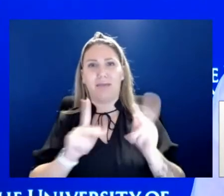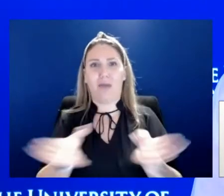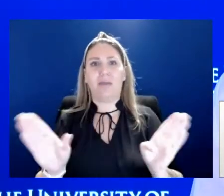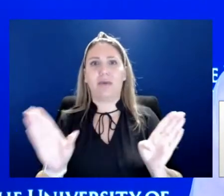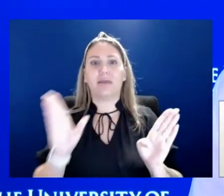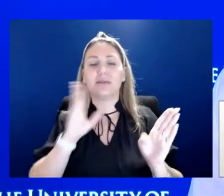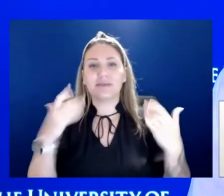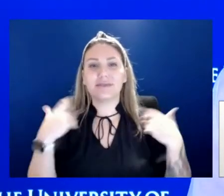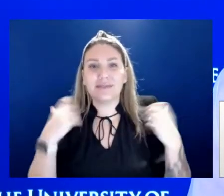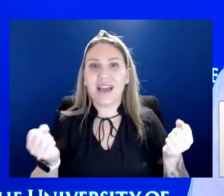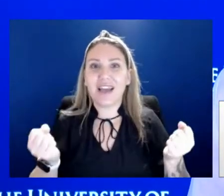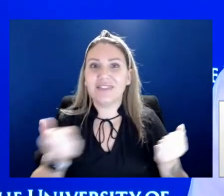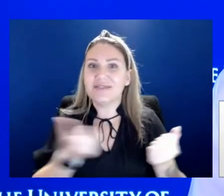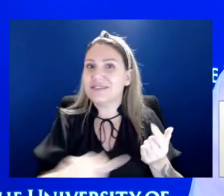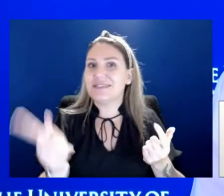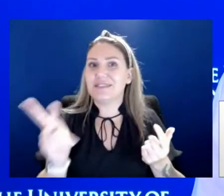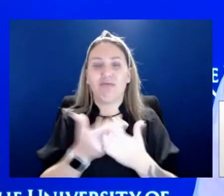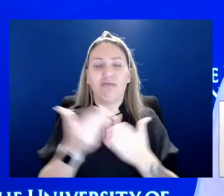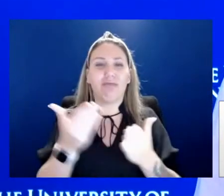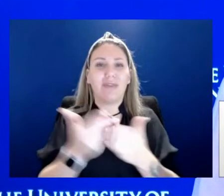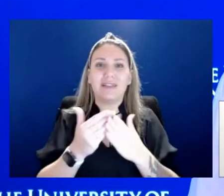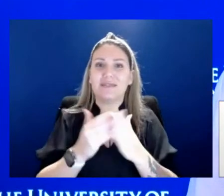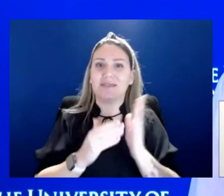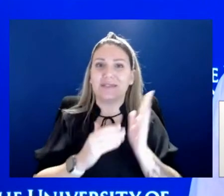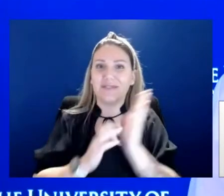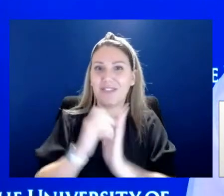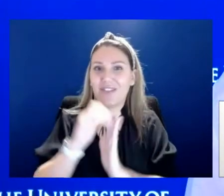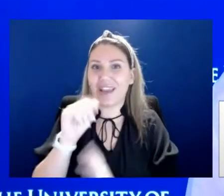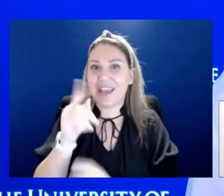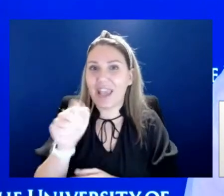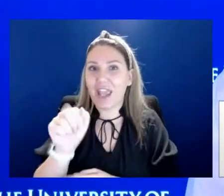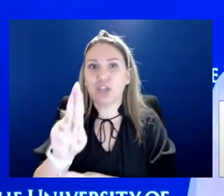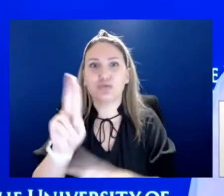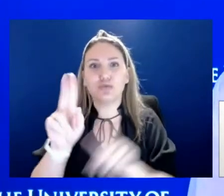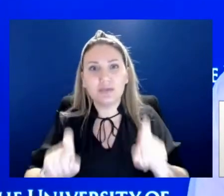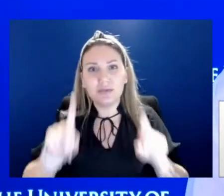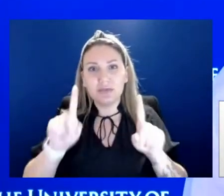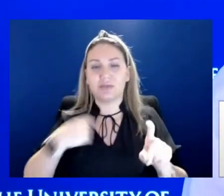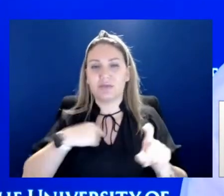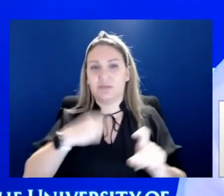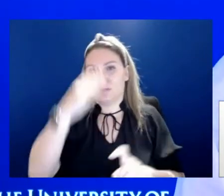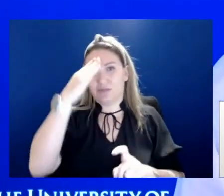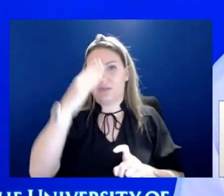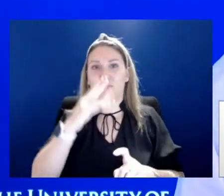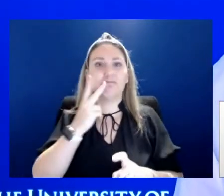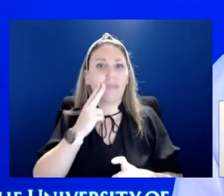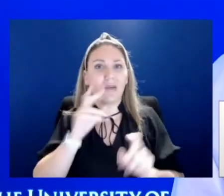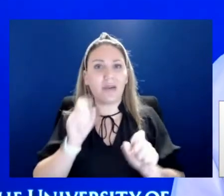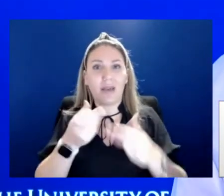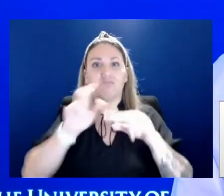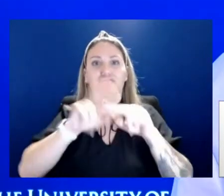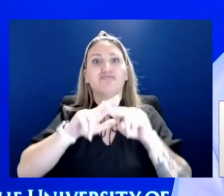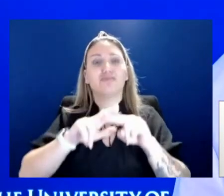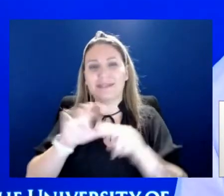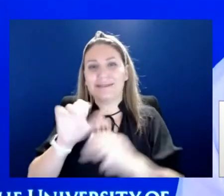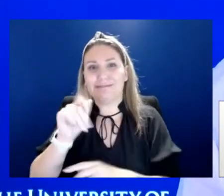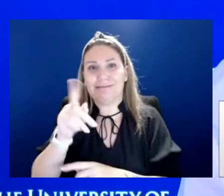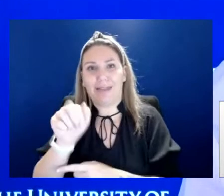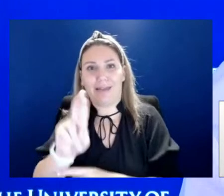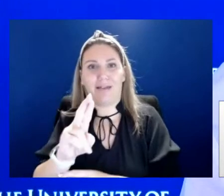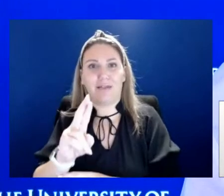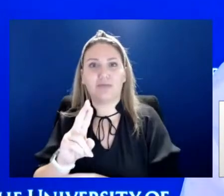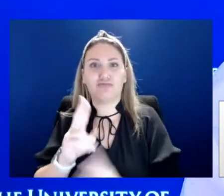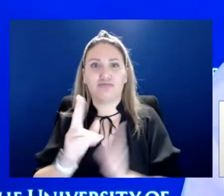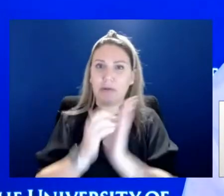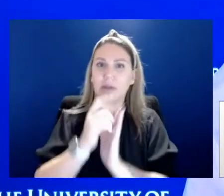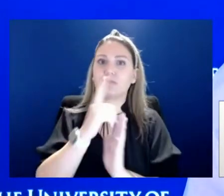on about cancer screening and things of that nature. We know smoking can increase your cancer risk, again, can just lead to overall